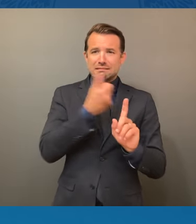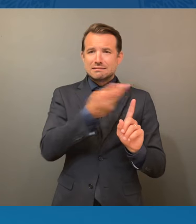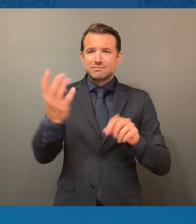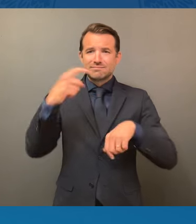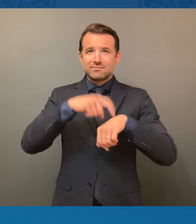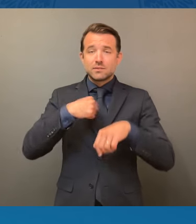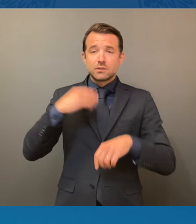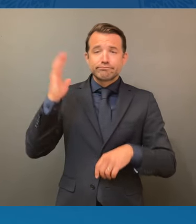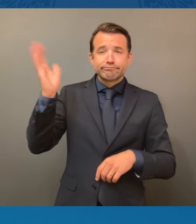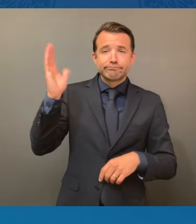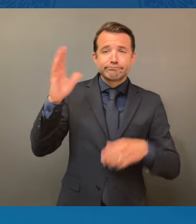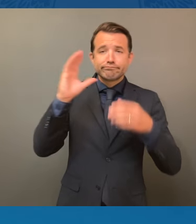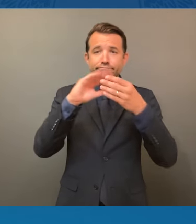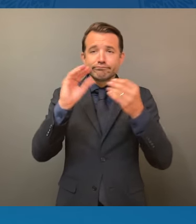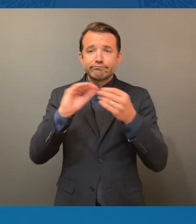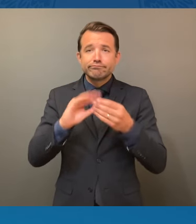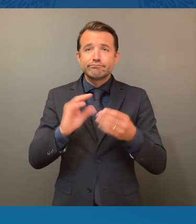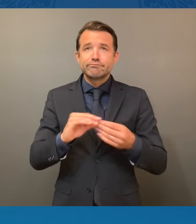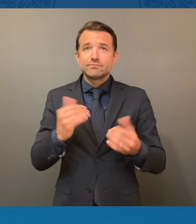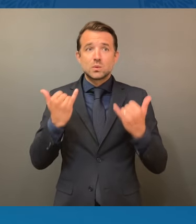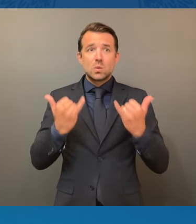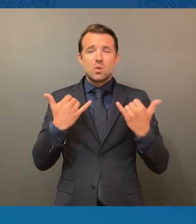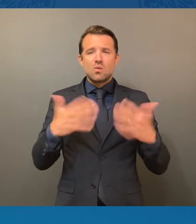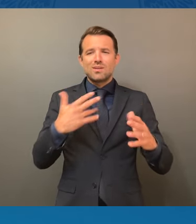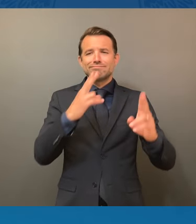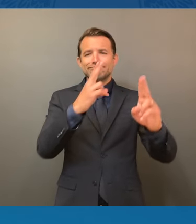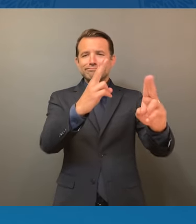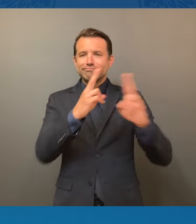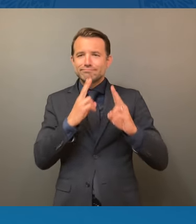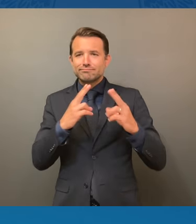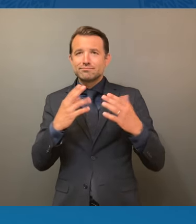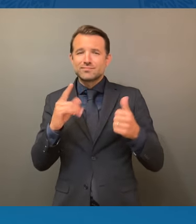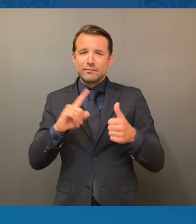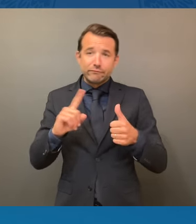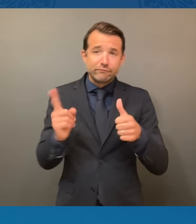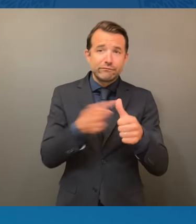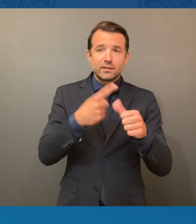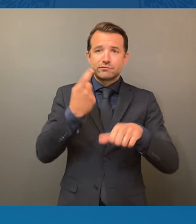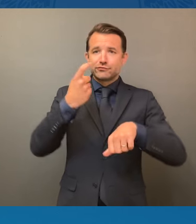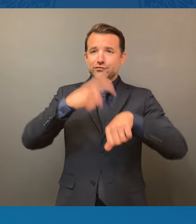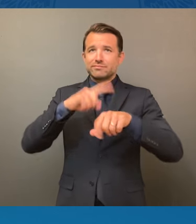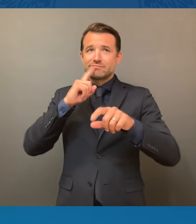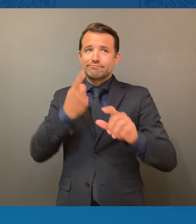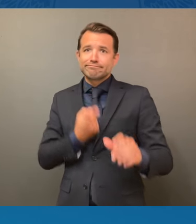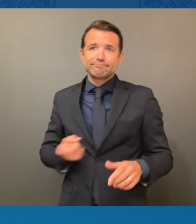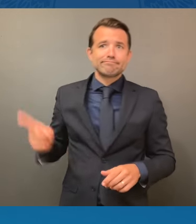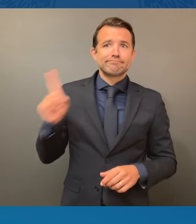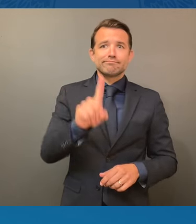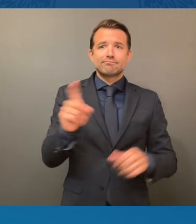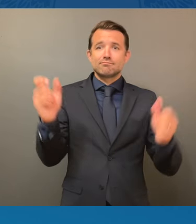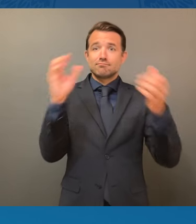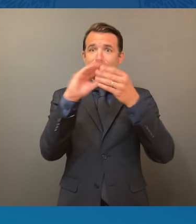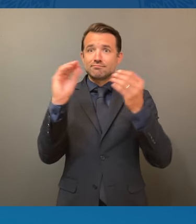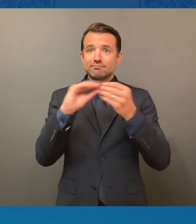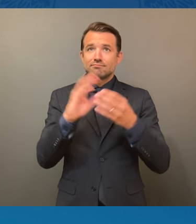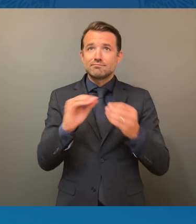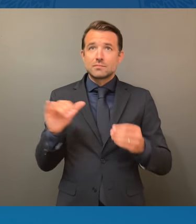honored today to address you for the first time as Vice President of the United